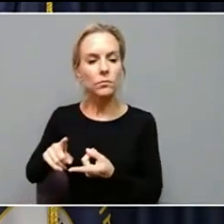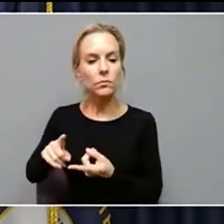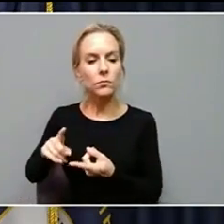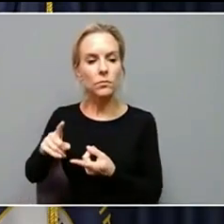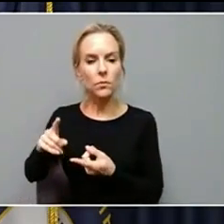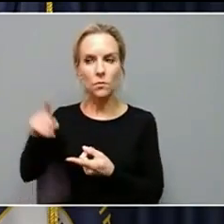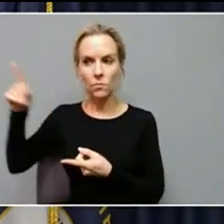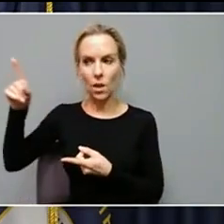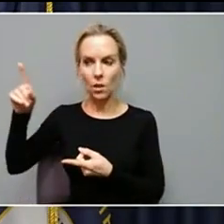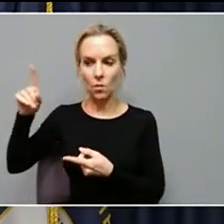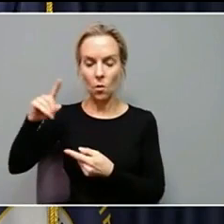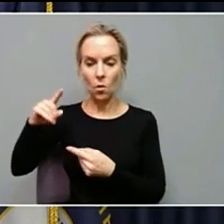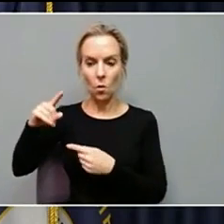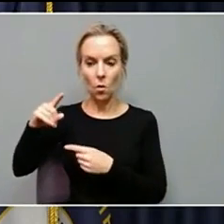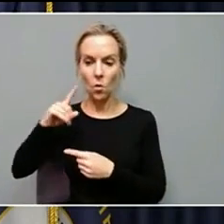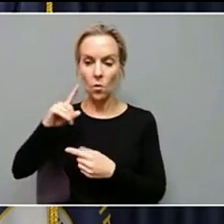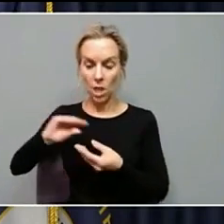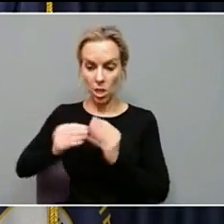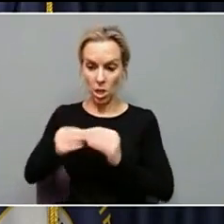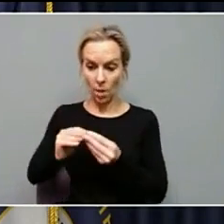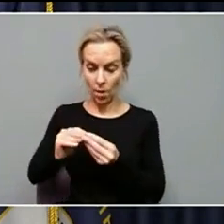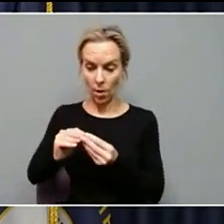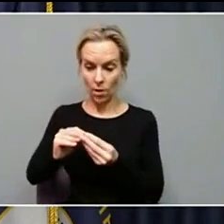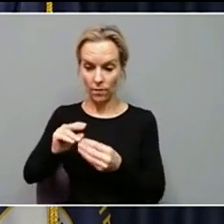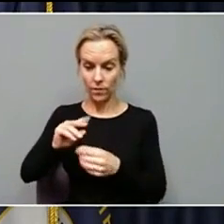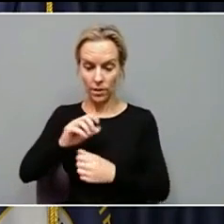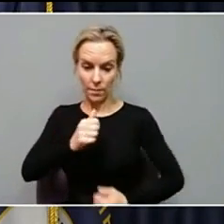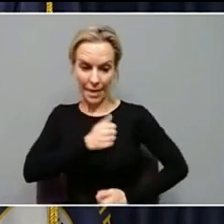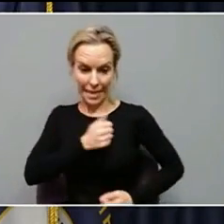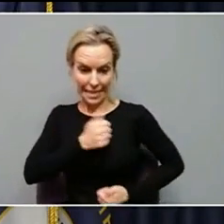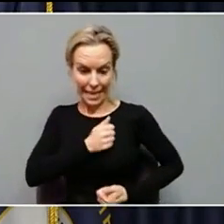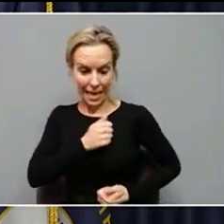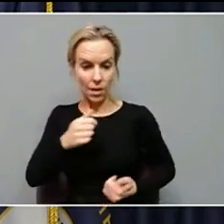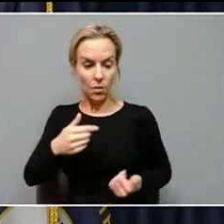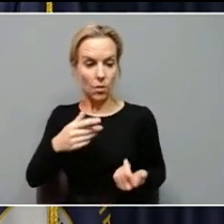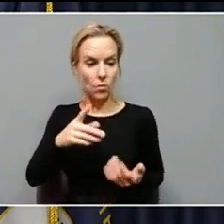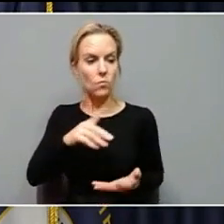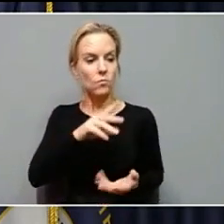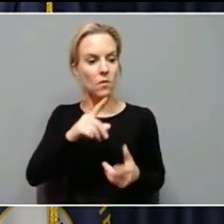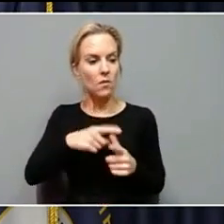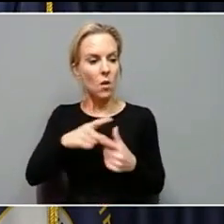by September 30th. However, as we all know, with